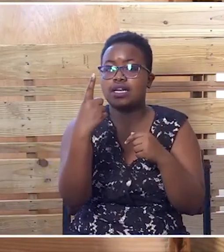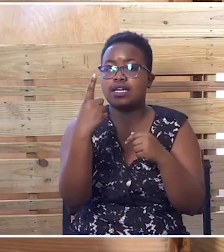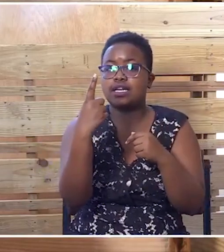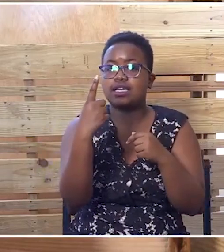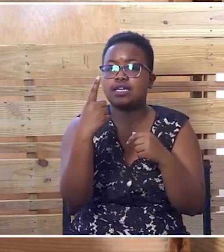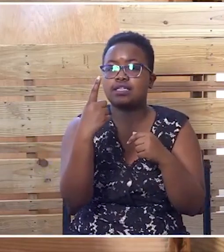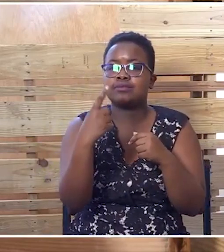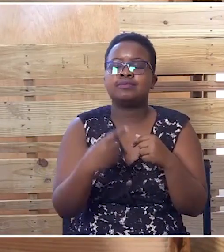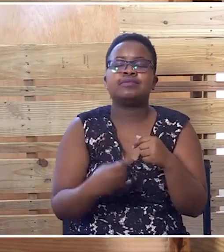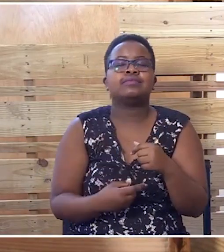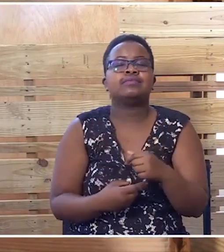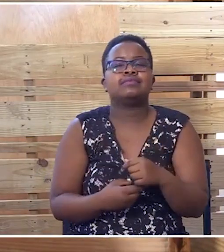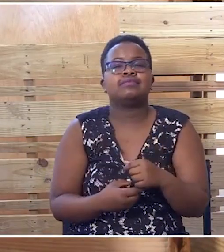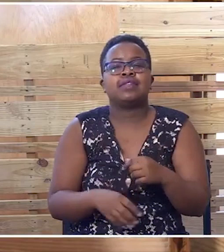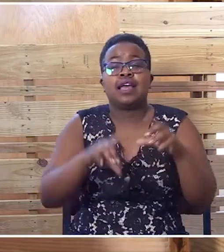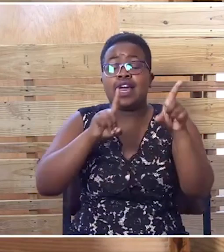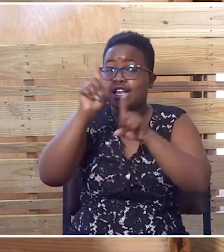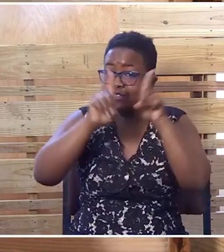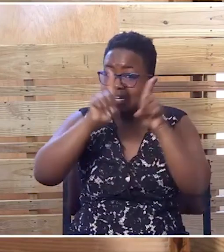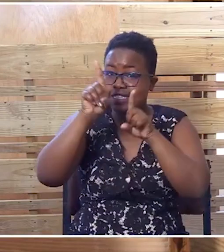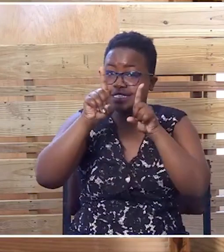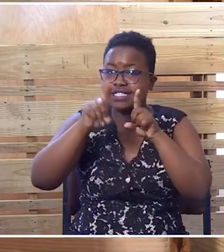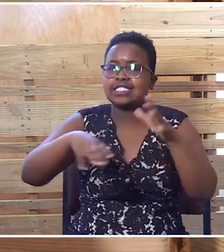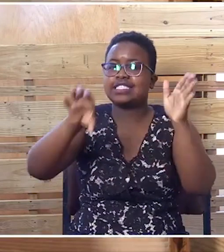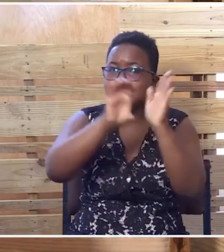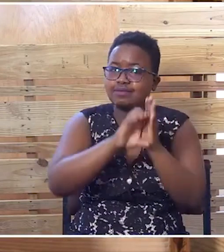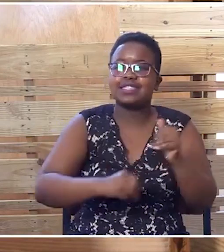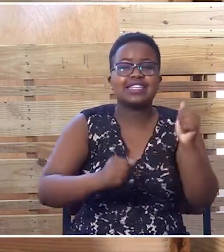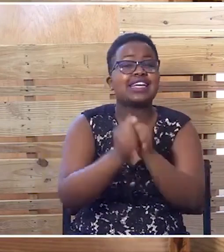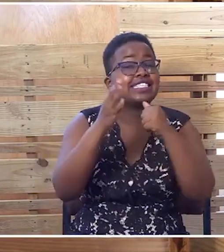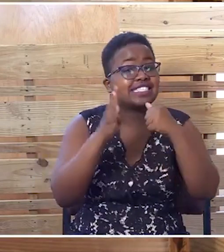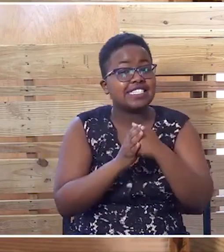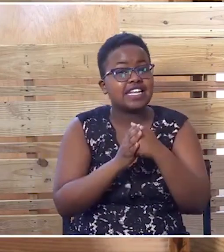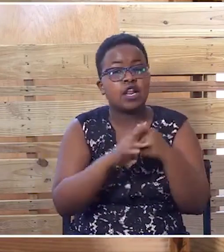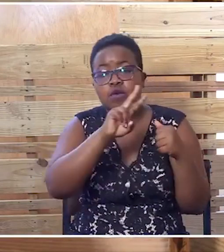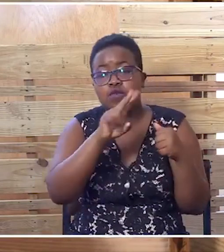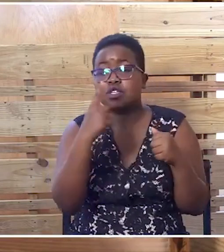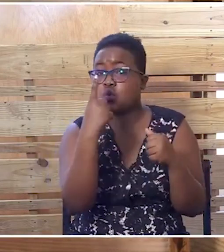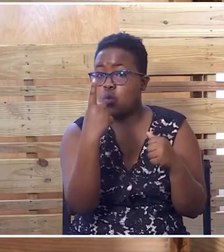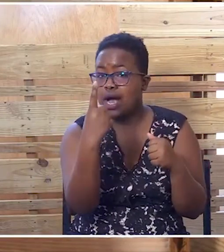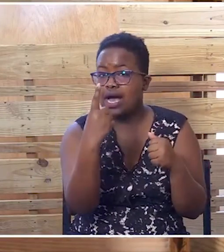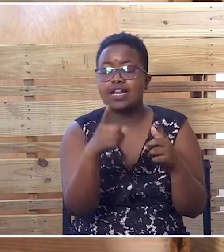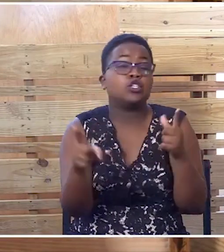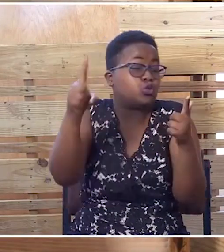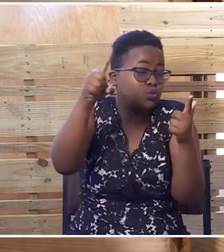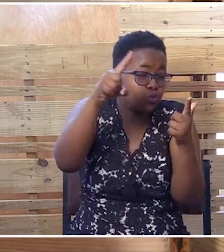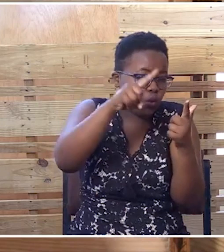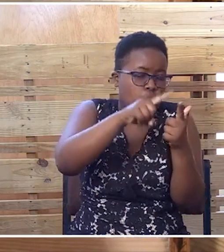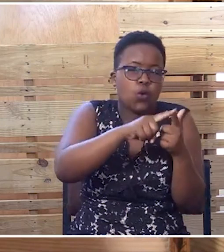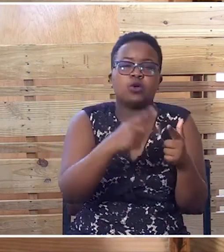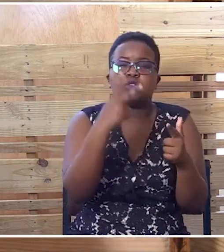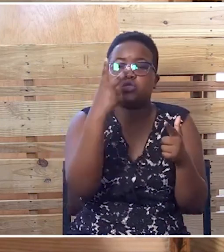20, chapter 20, verse 21. Let me repeat. That comes from Exodus chapter 19, verse 1, all the way to